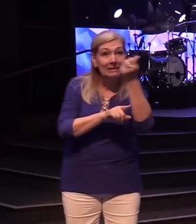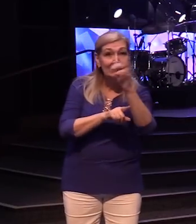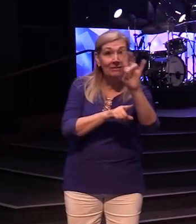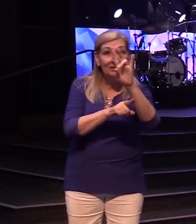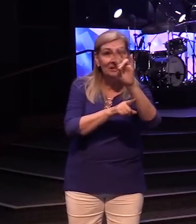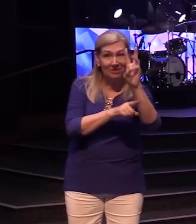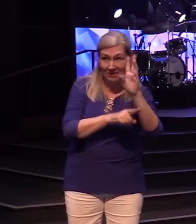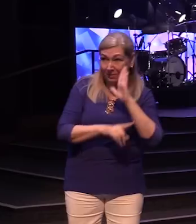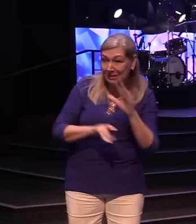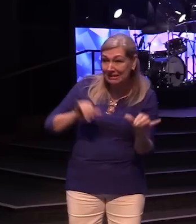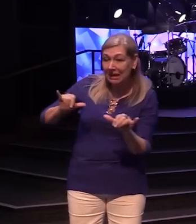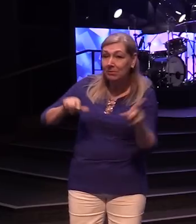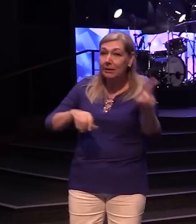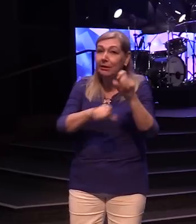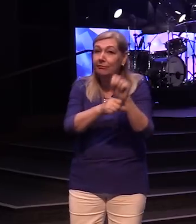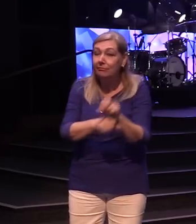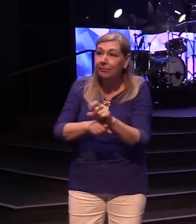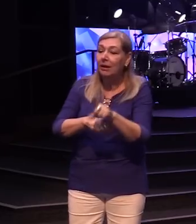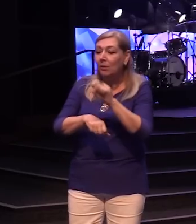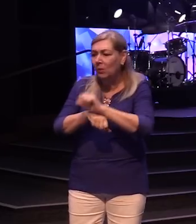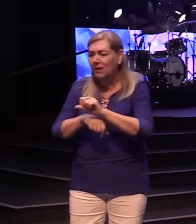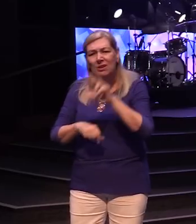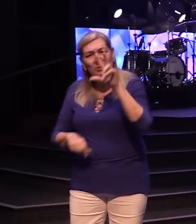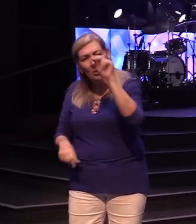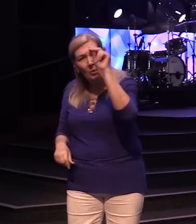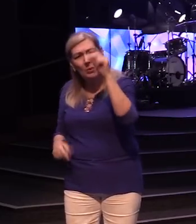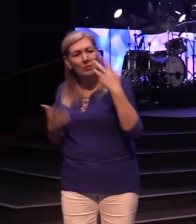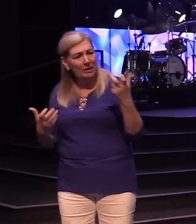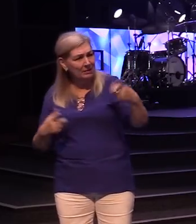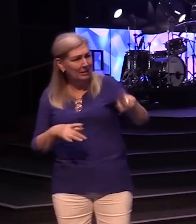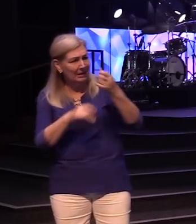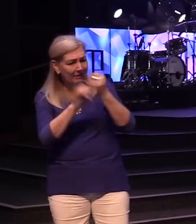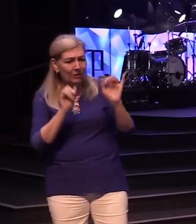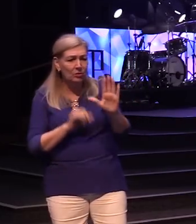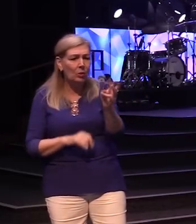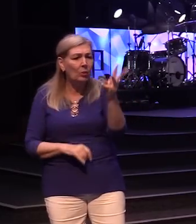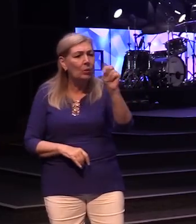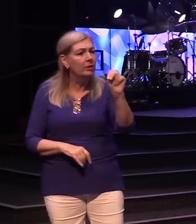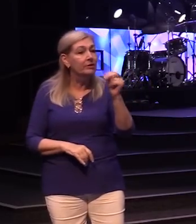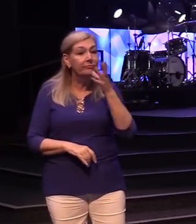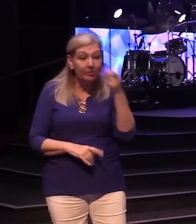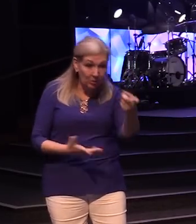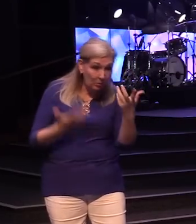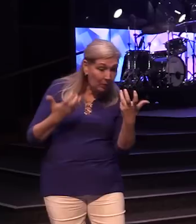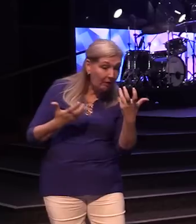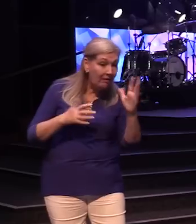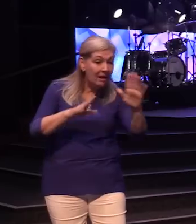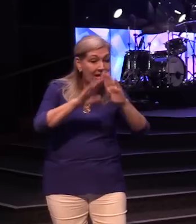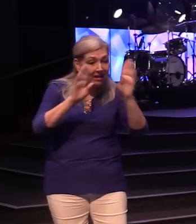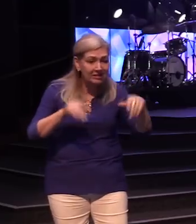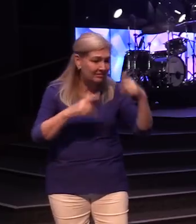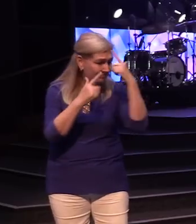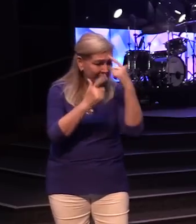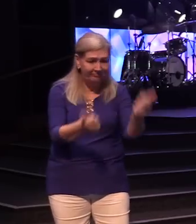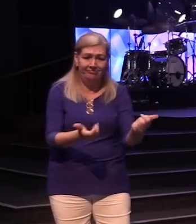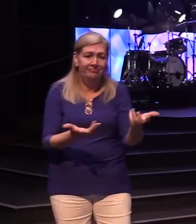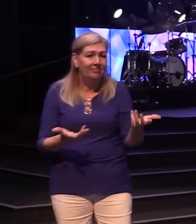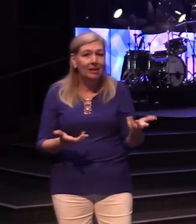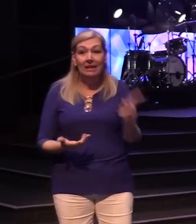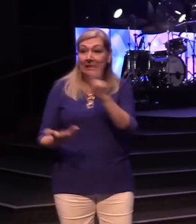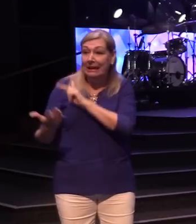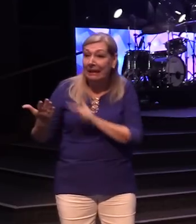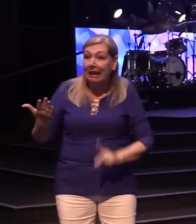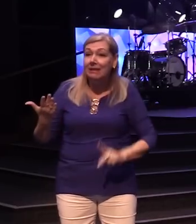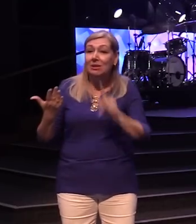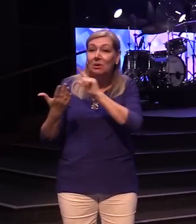be a country where people can own their own stuff. And the lord of the manor, the monarchy, the dukes